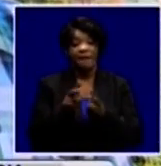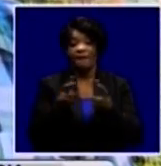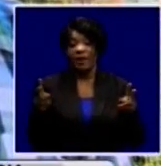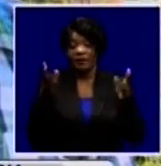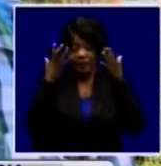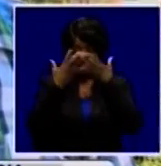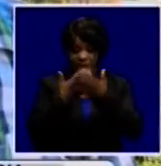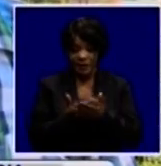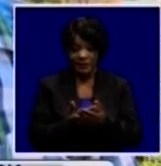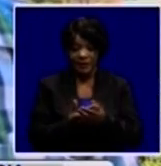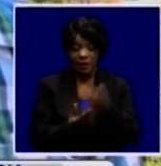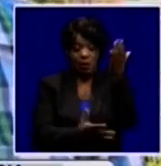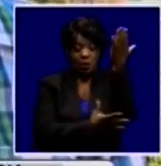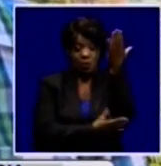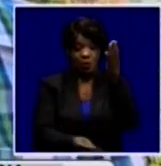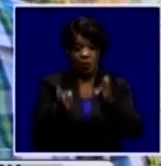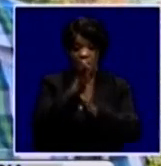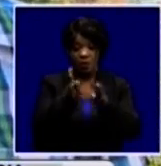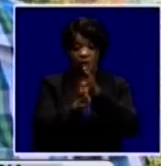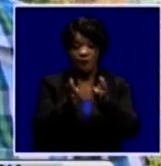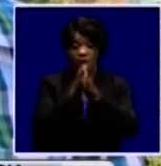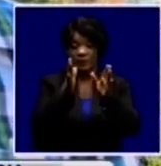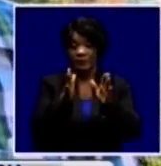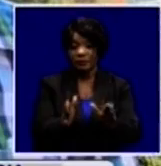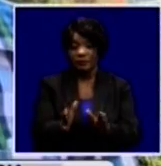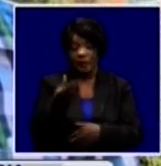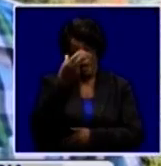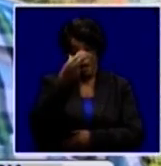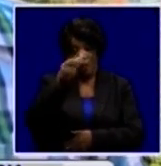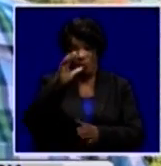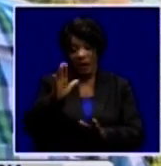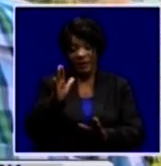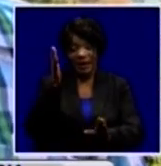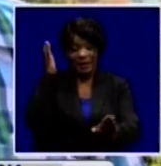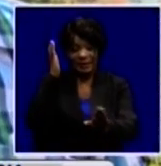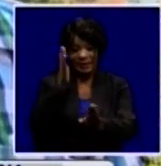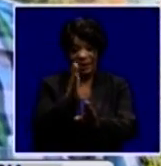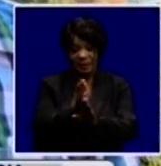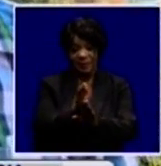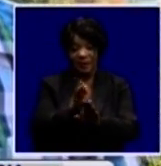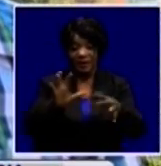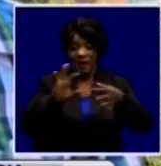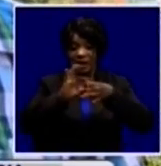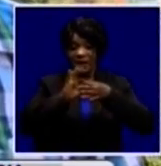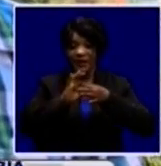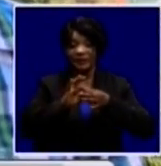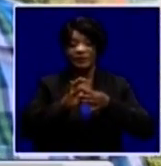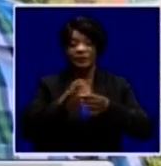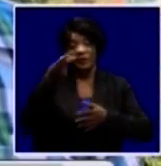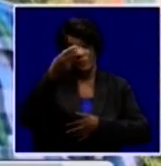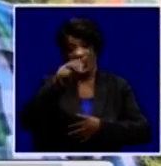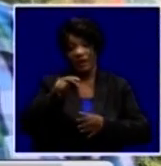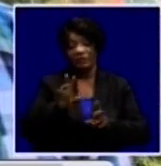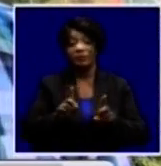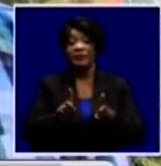the life of a contractor and that of a miner who is directly linked with the mines is the same.